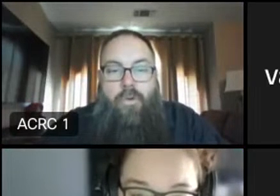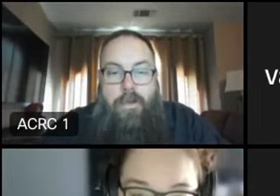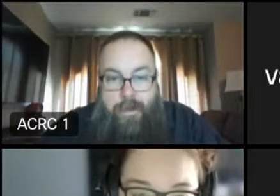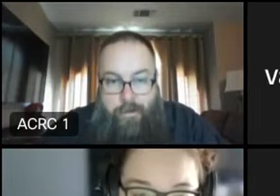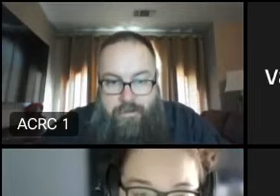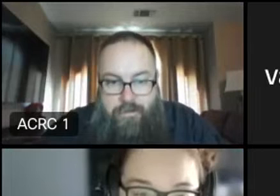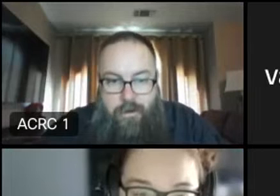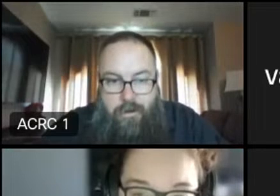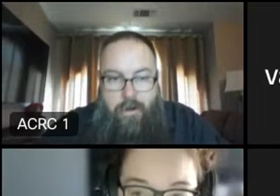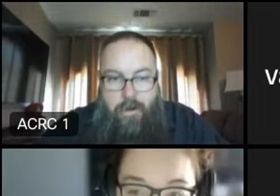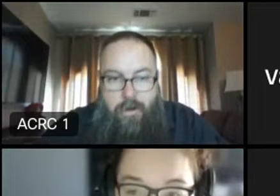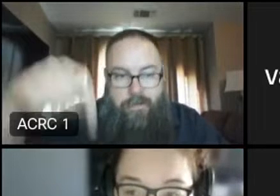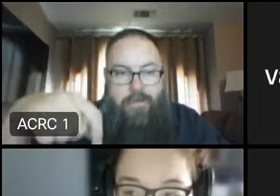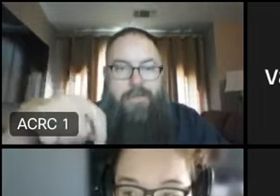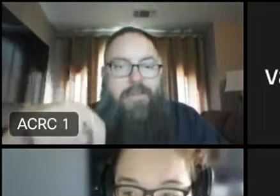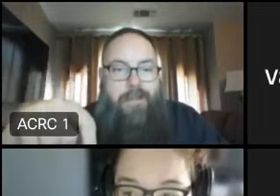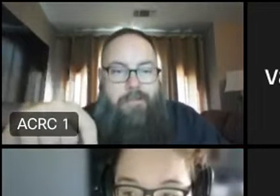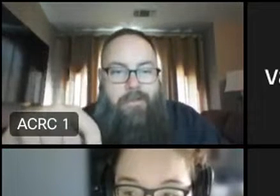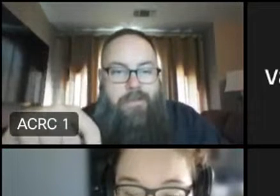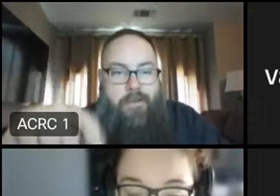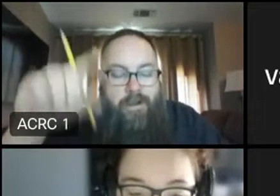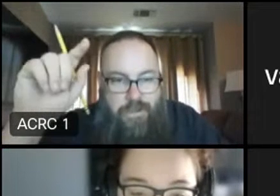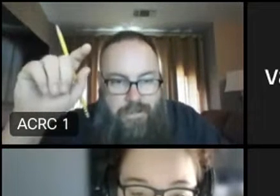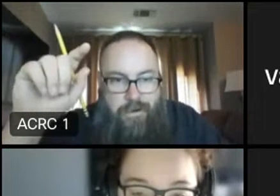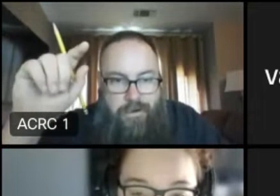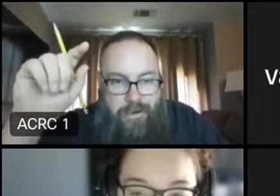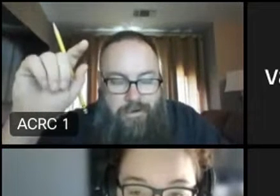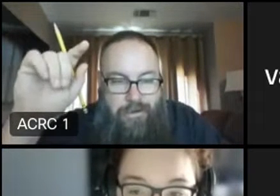transportation coordinators, our internal staff, what I'm hearing from